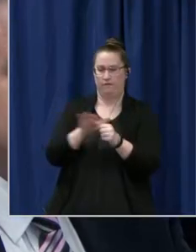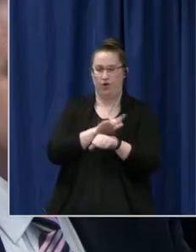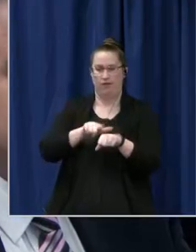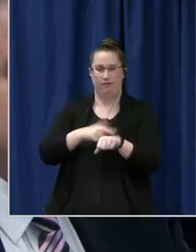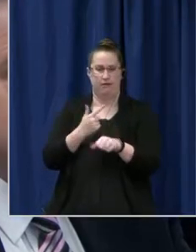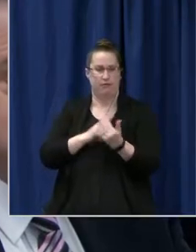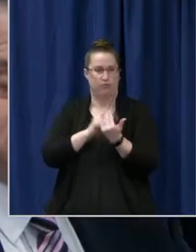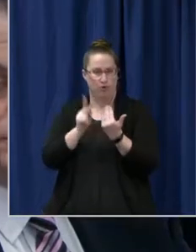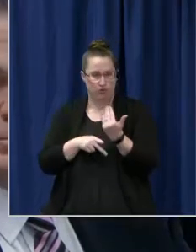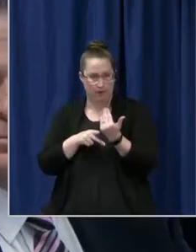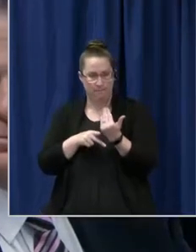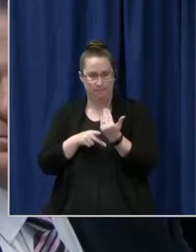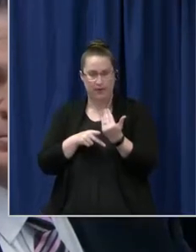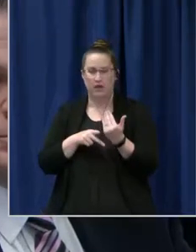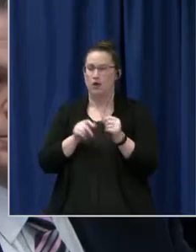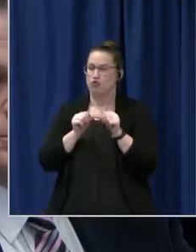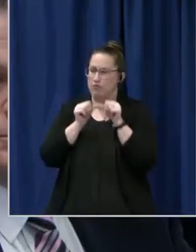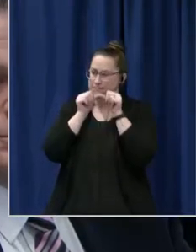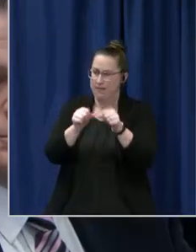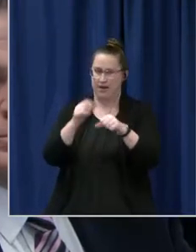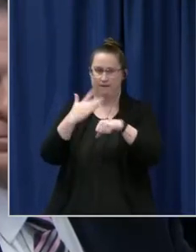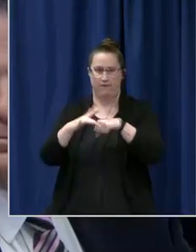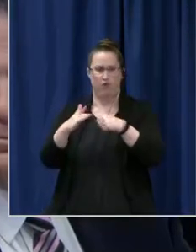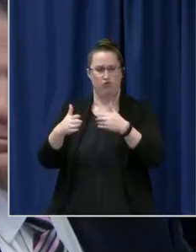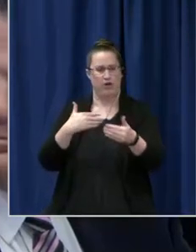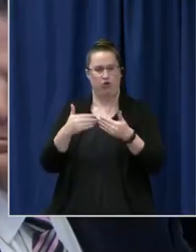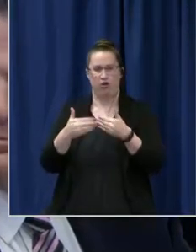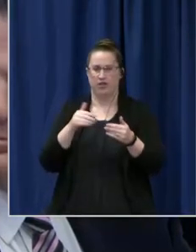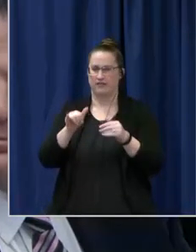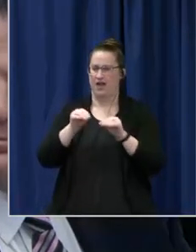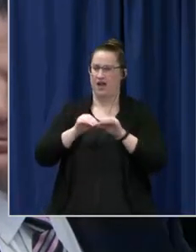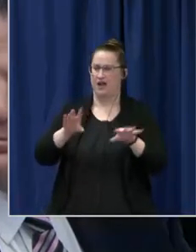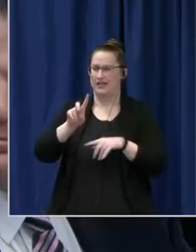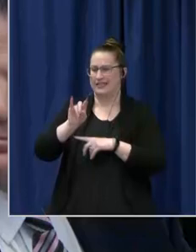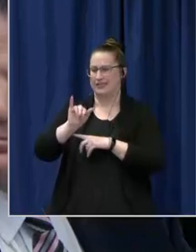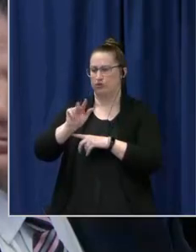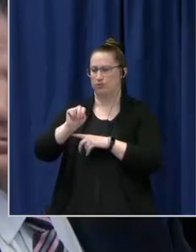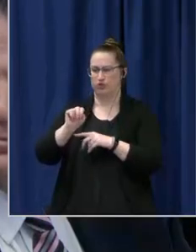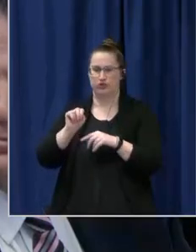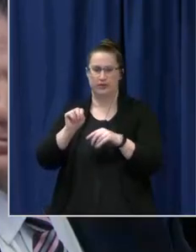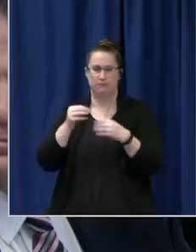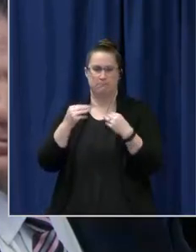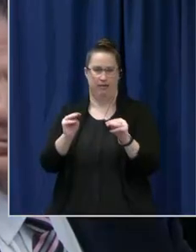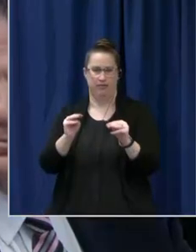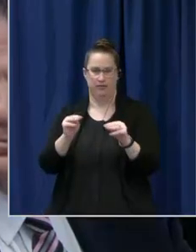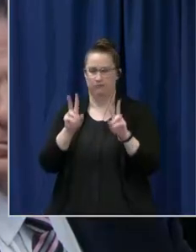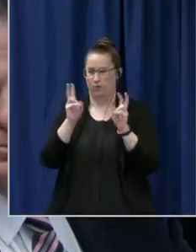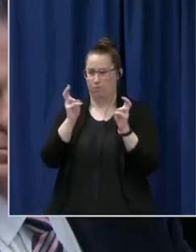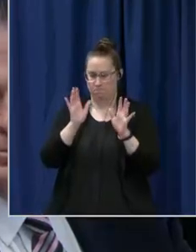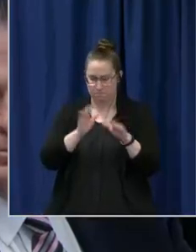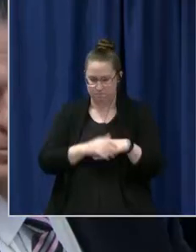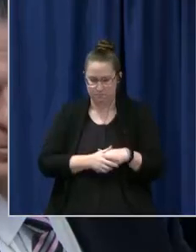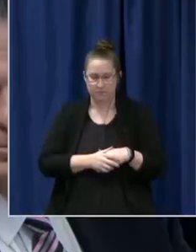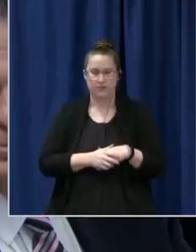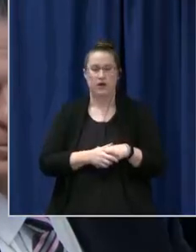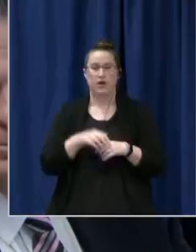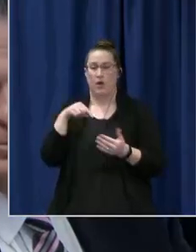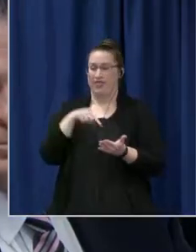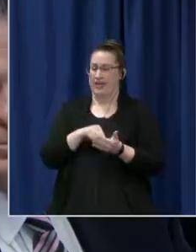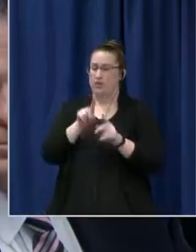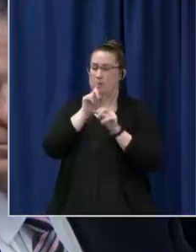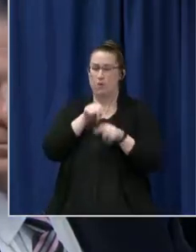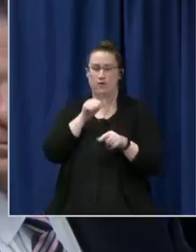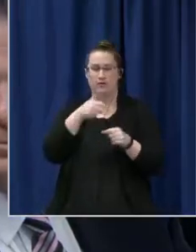programming remain available regardless of the distribution method, end quote. This report does not